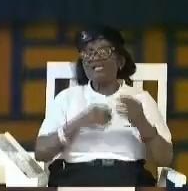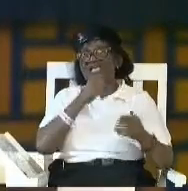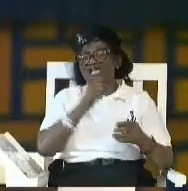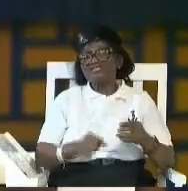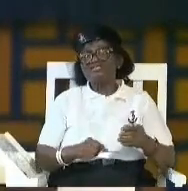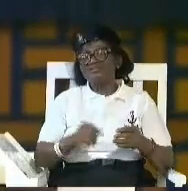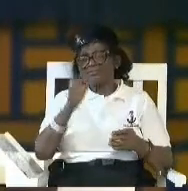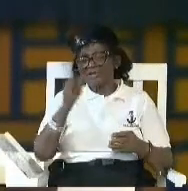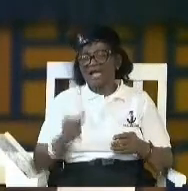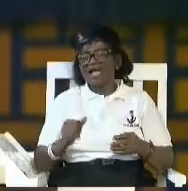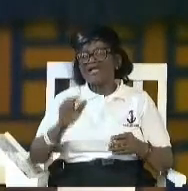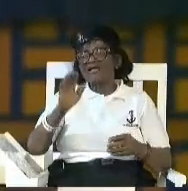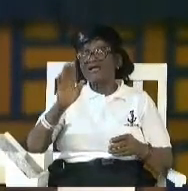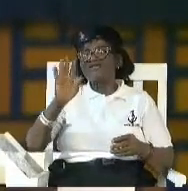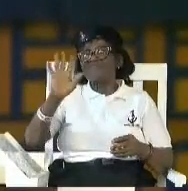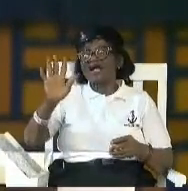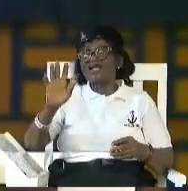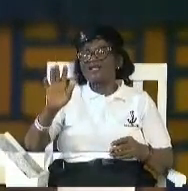She said,